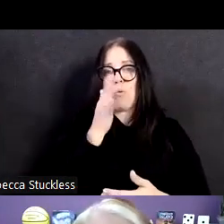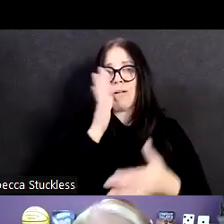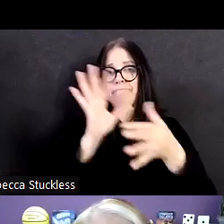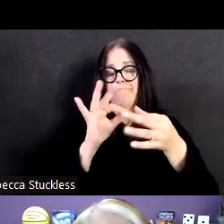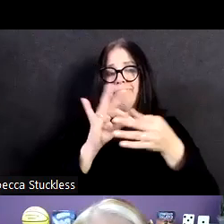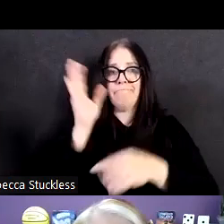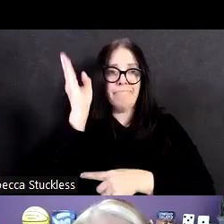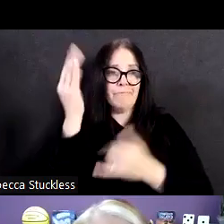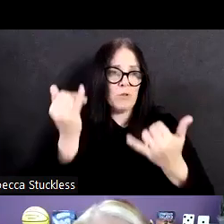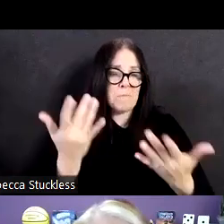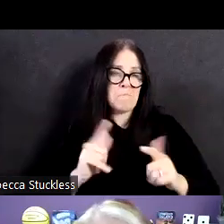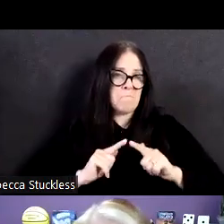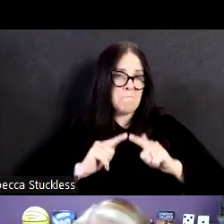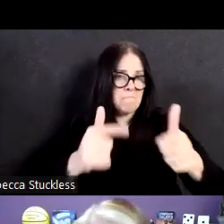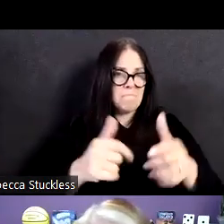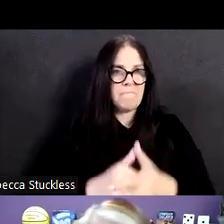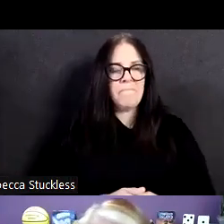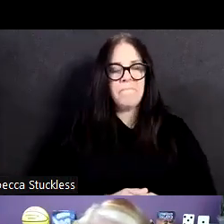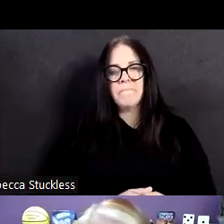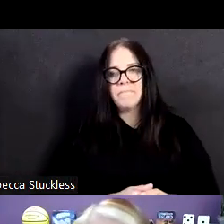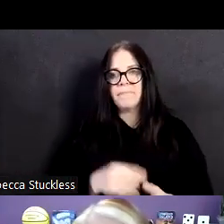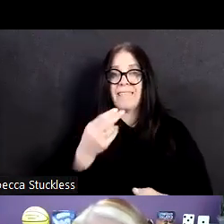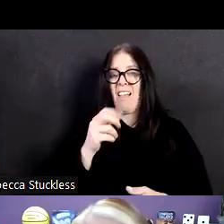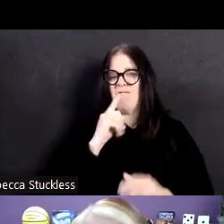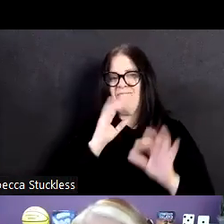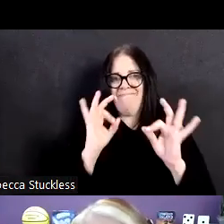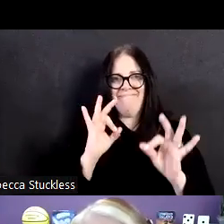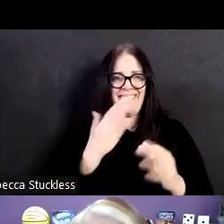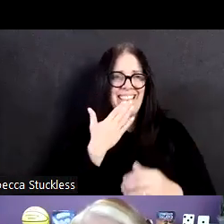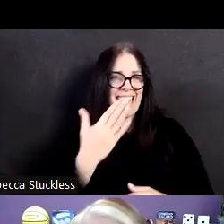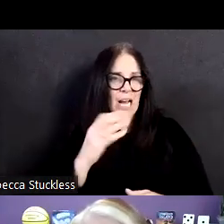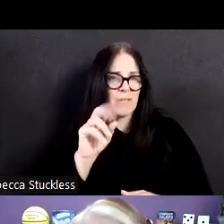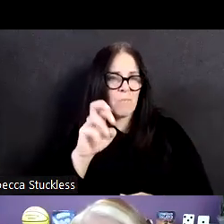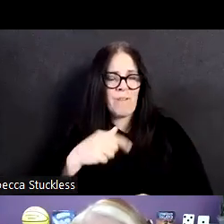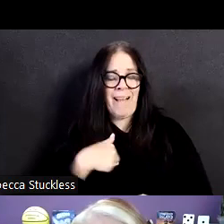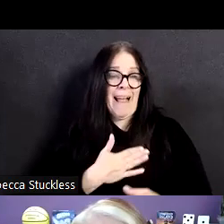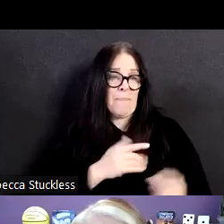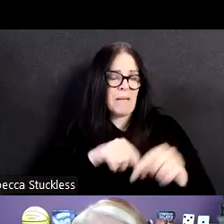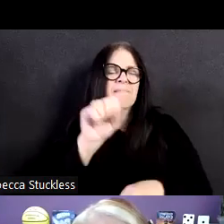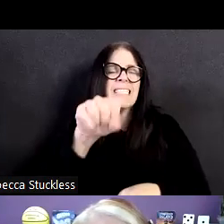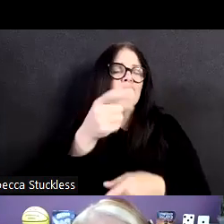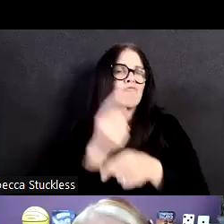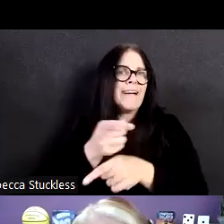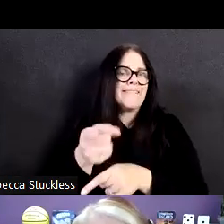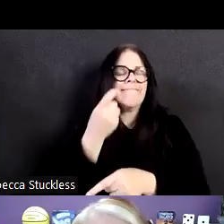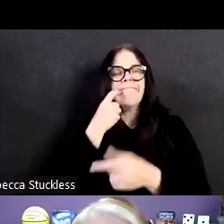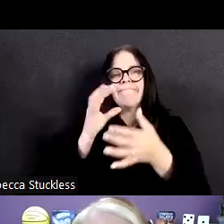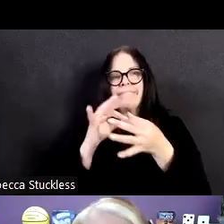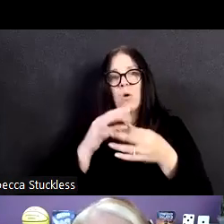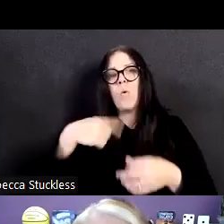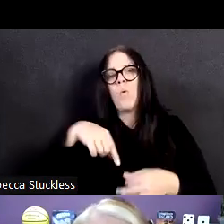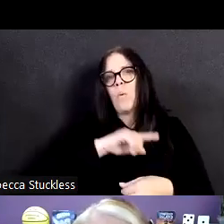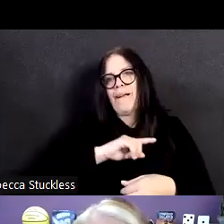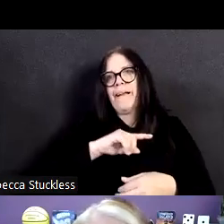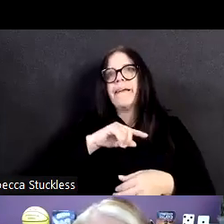you. Wonderful. Thank you, Summer. I'm very pleased to be here. And yes, as mentioned, we do use a